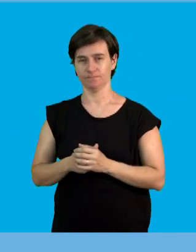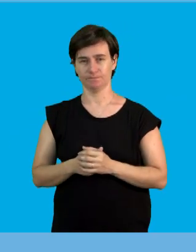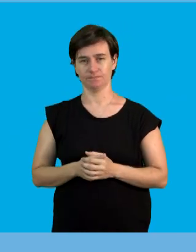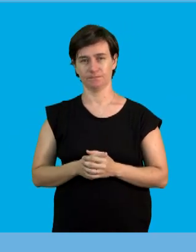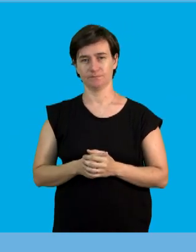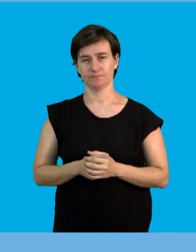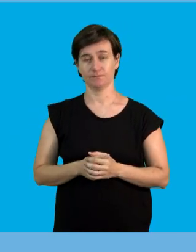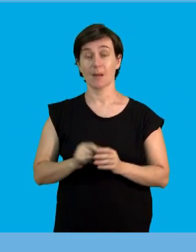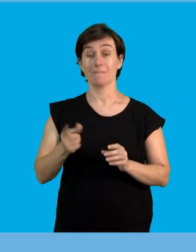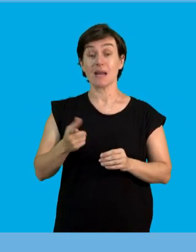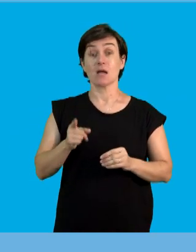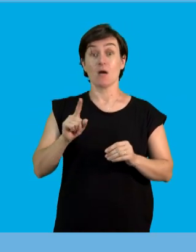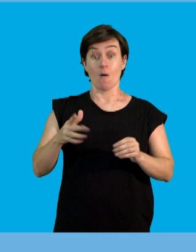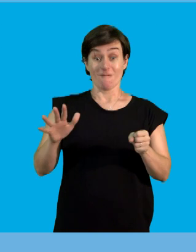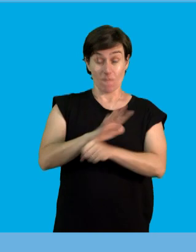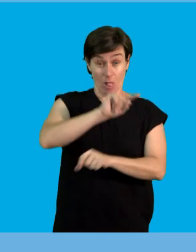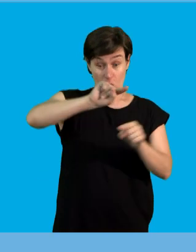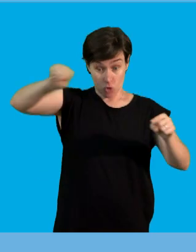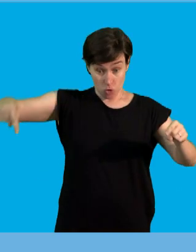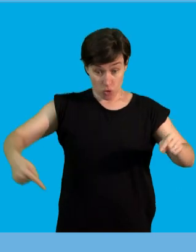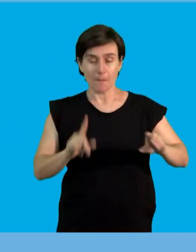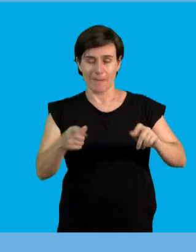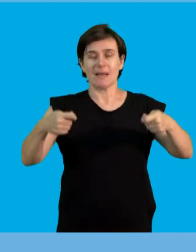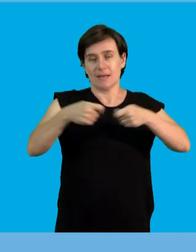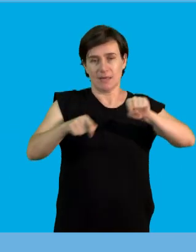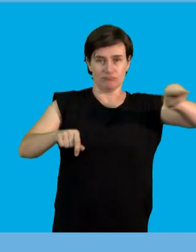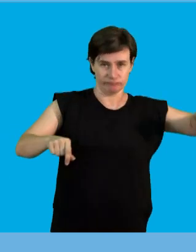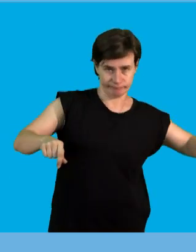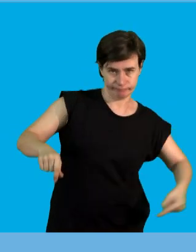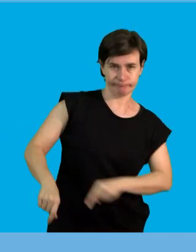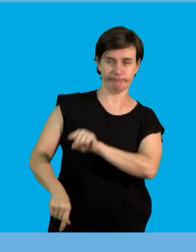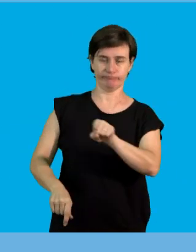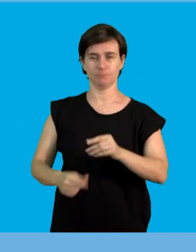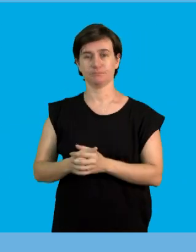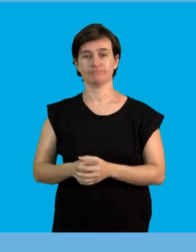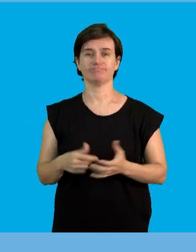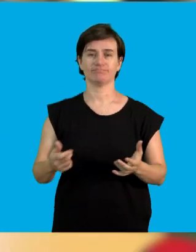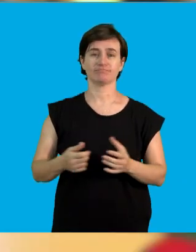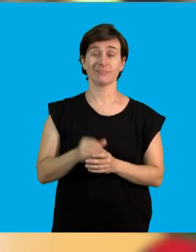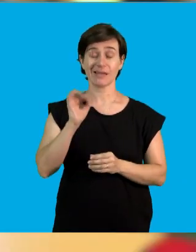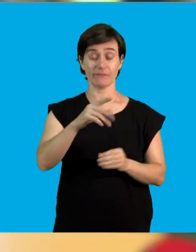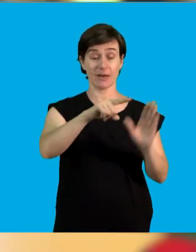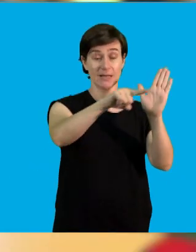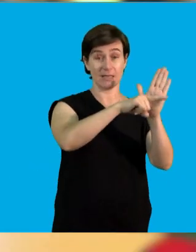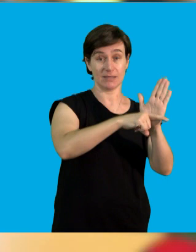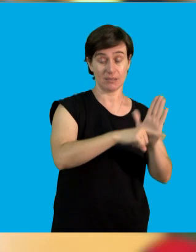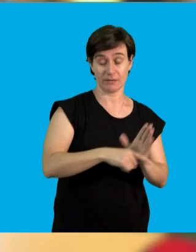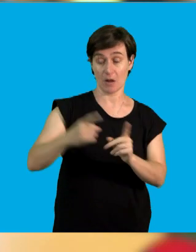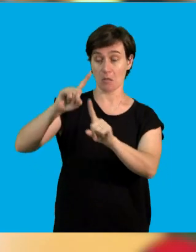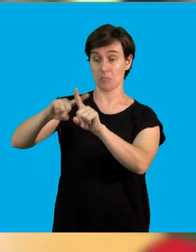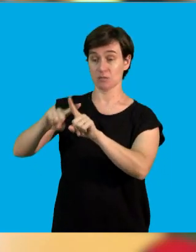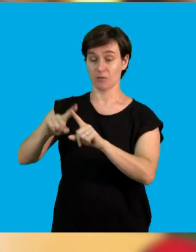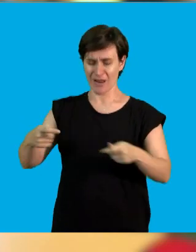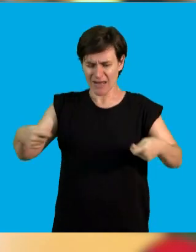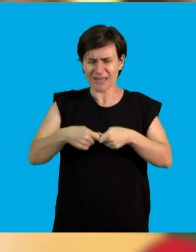positive to positive, and however, overall, they will still be connected to each other. Because if we are just going to leave